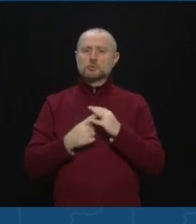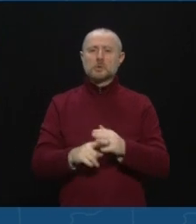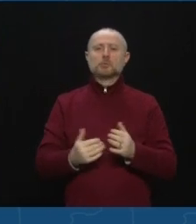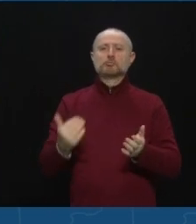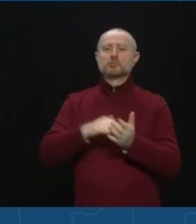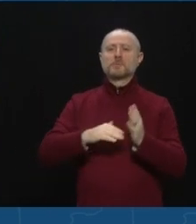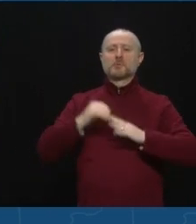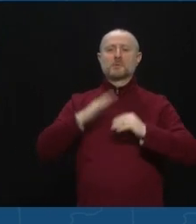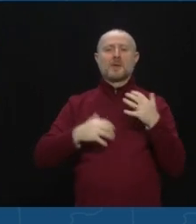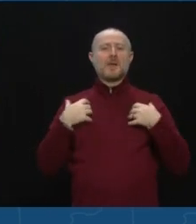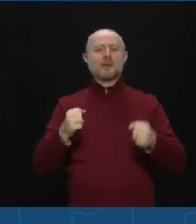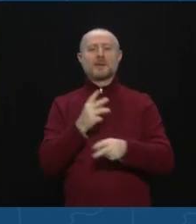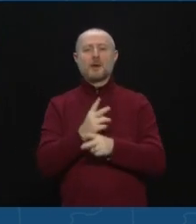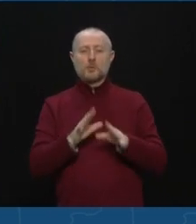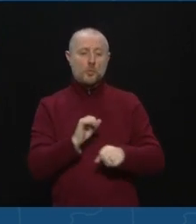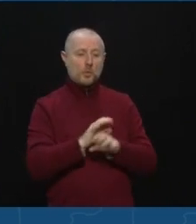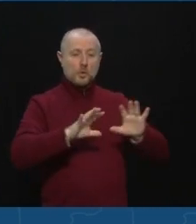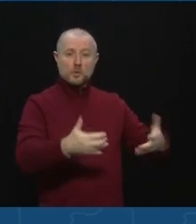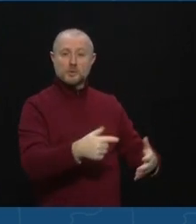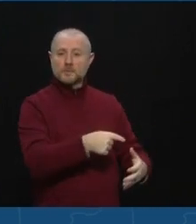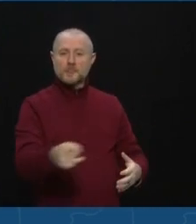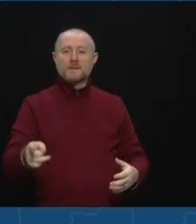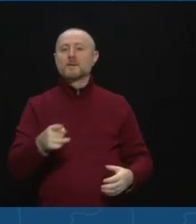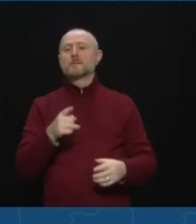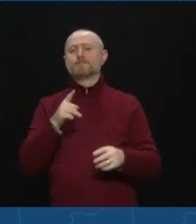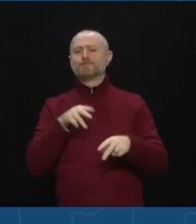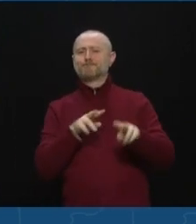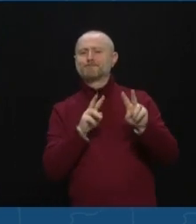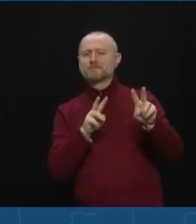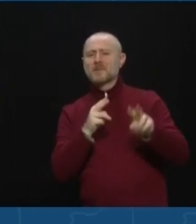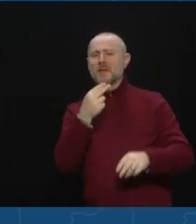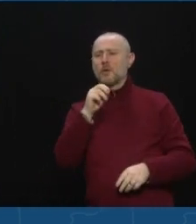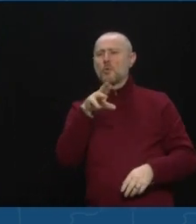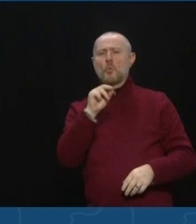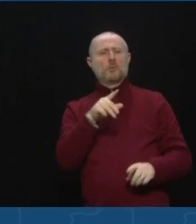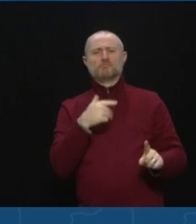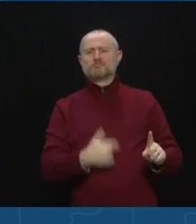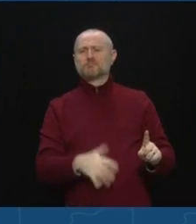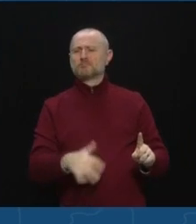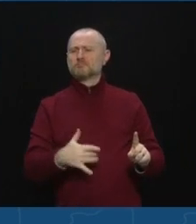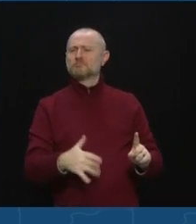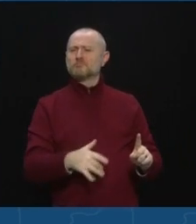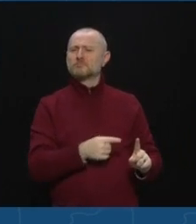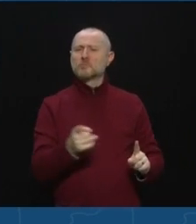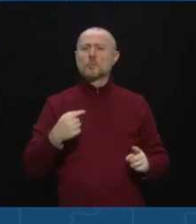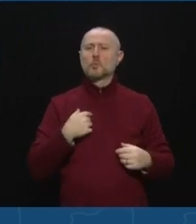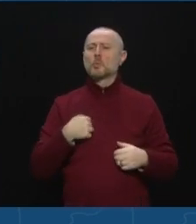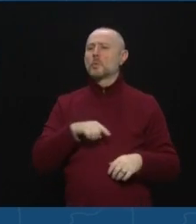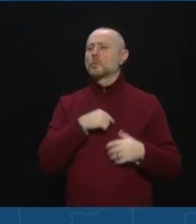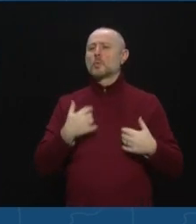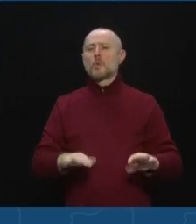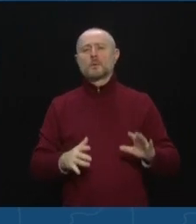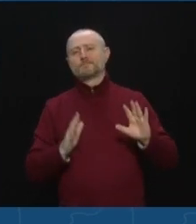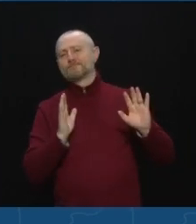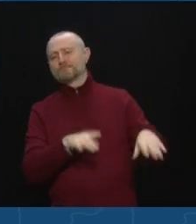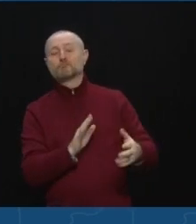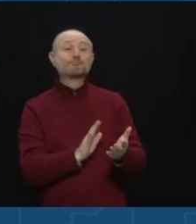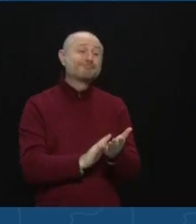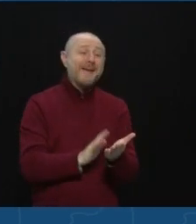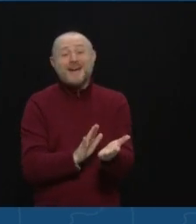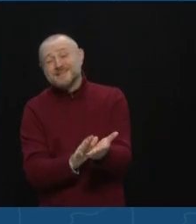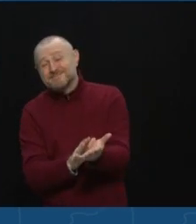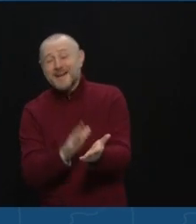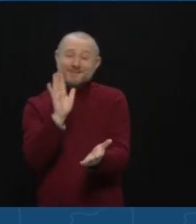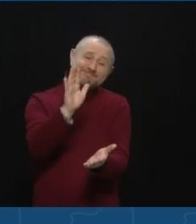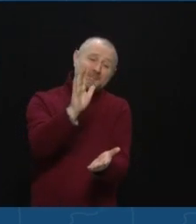workforce. They're the heroes of this pandemic, so let's stop talking about the debt we owe them and actually pay them what they deserve. And